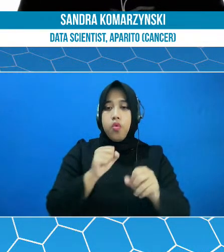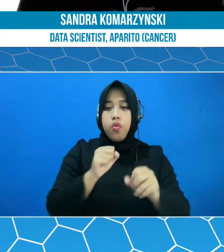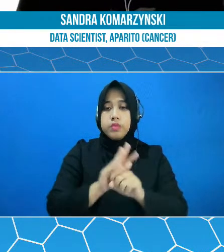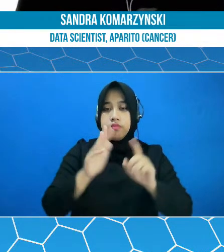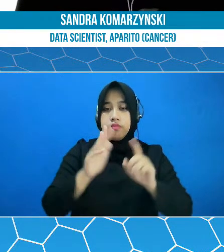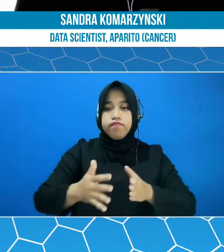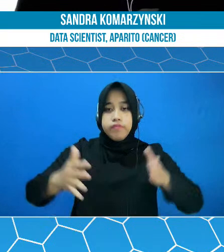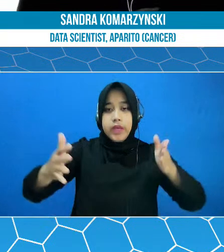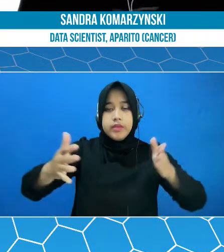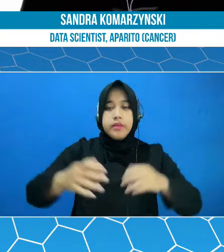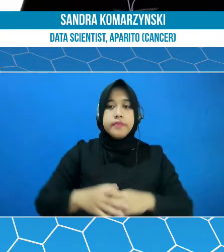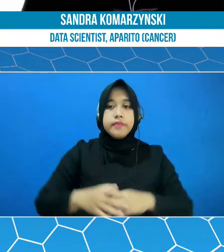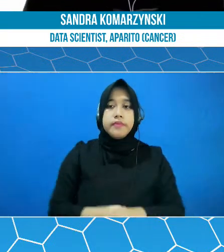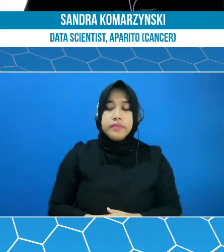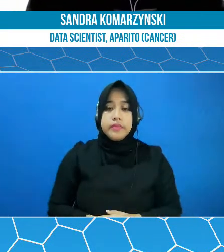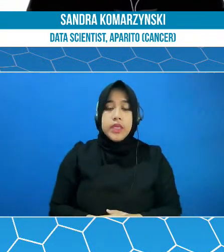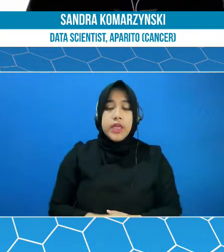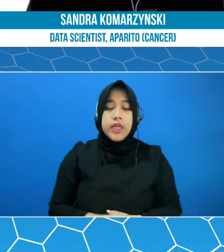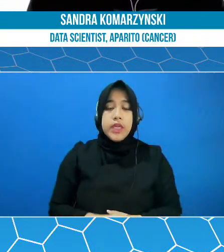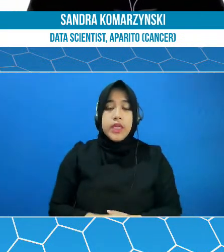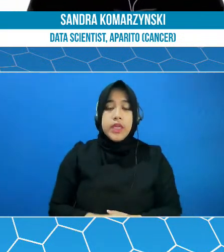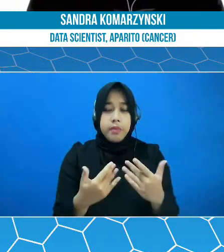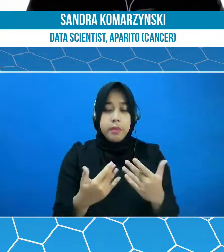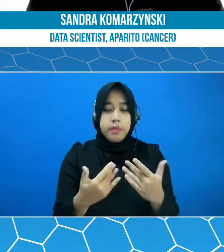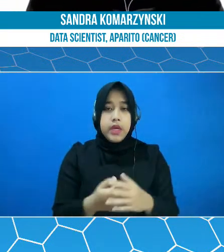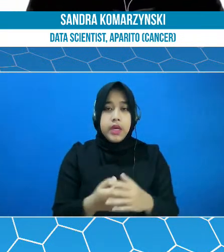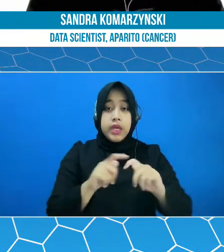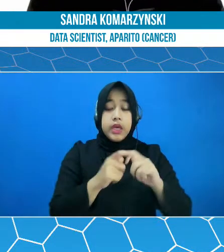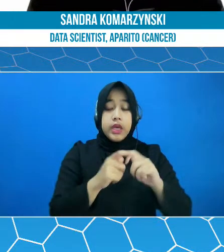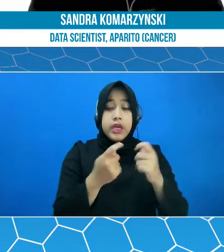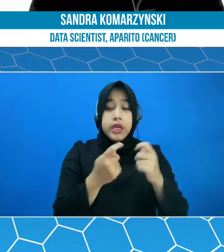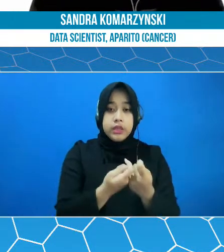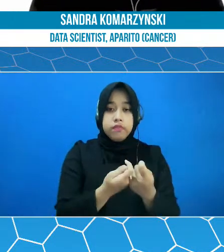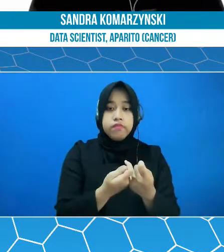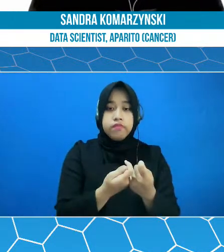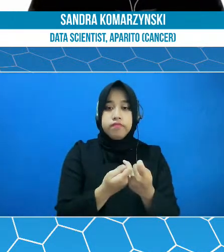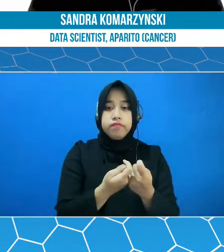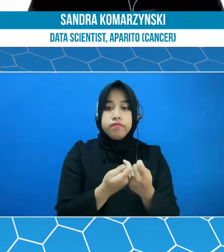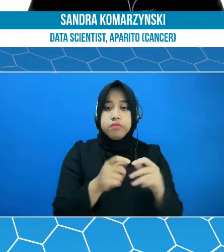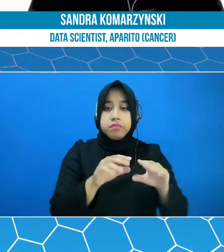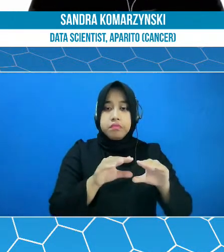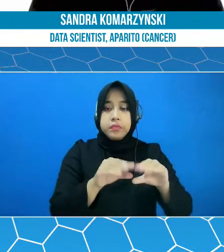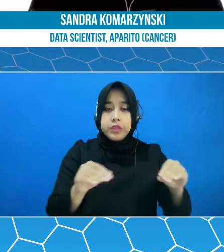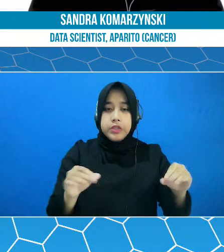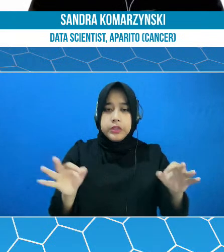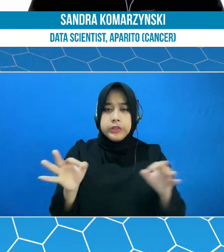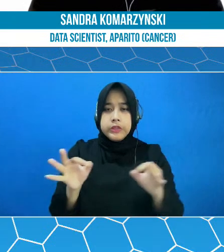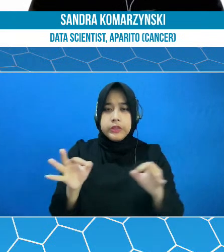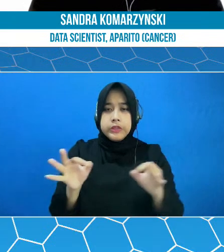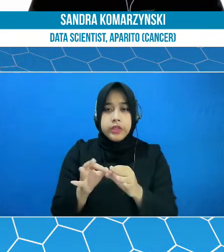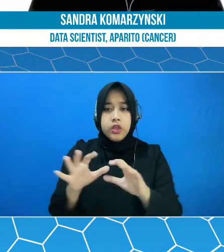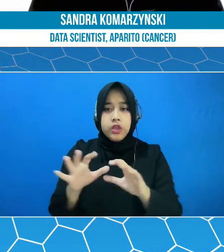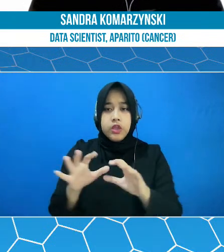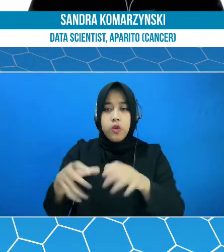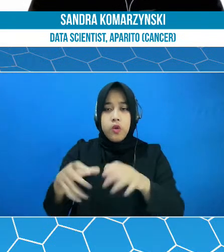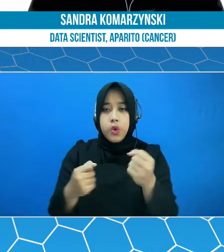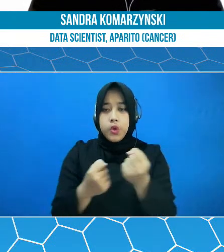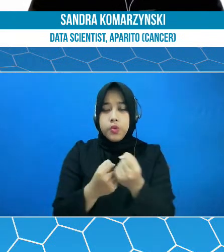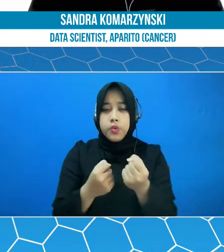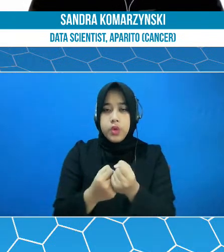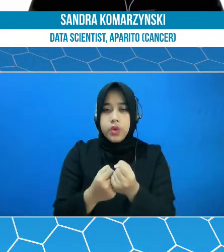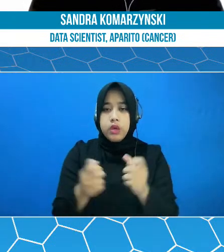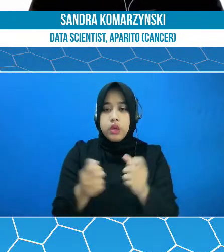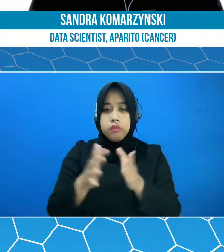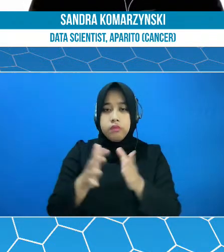So the team worked closely with national UK long COVID support groups to develop